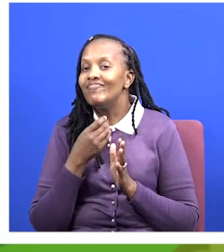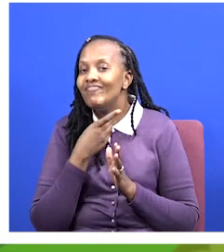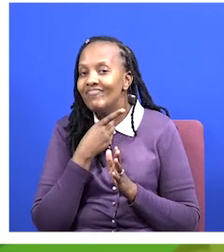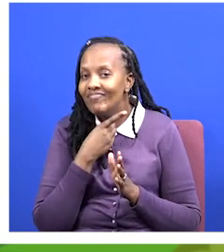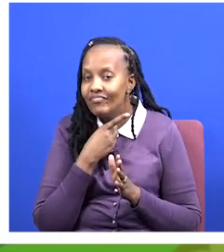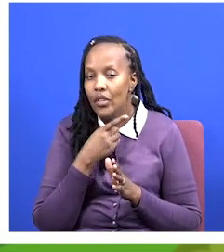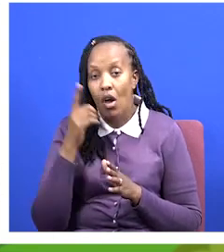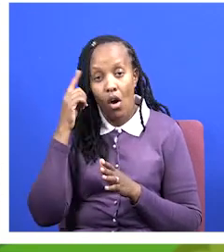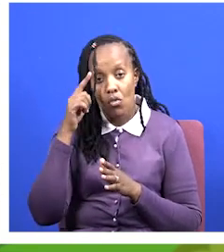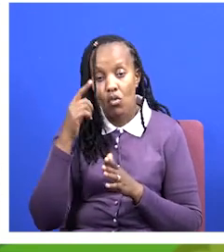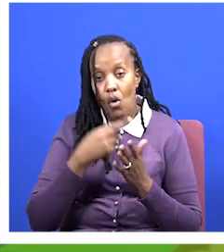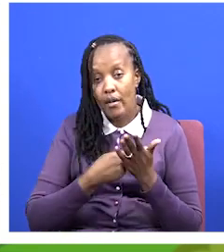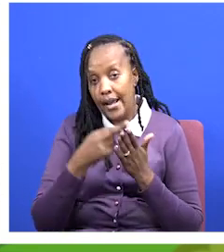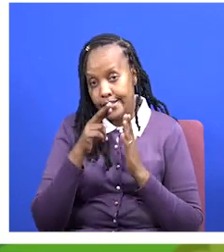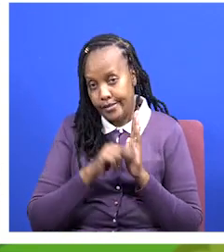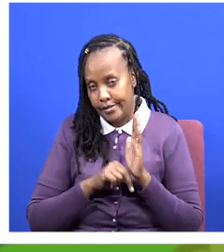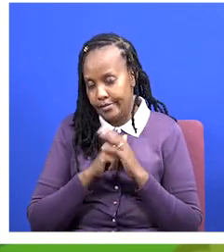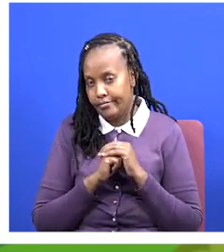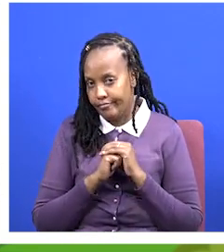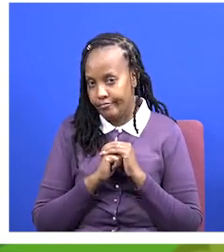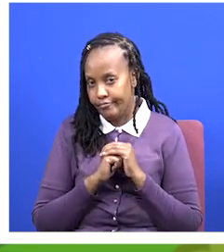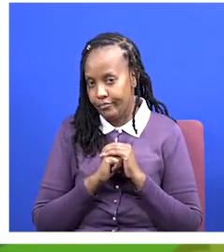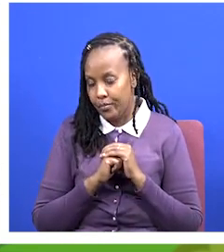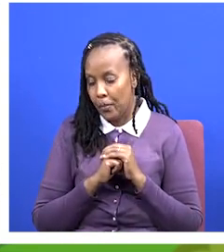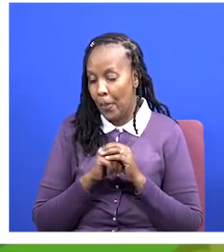and thirsted for righteousness.